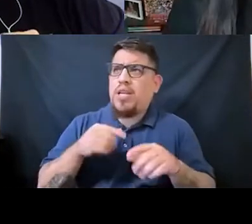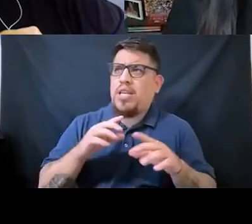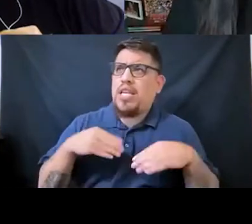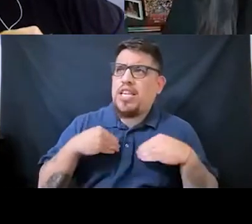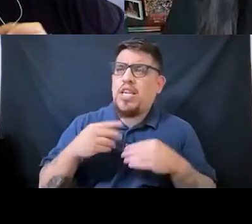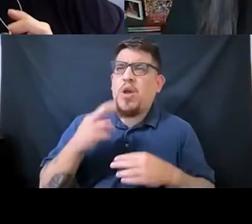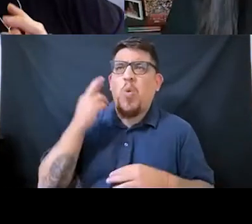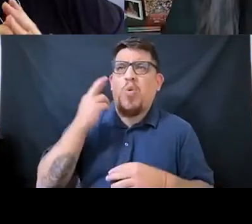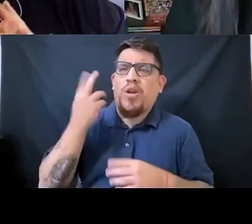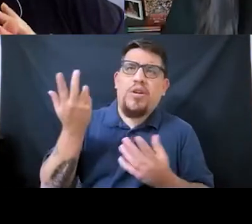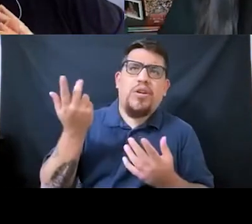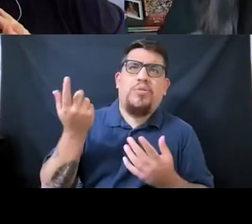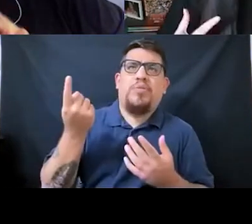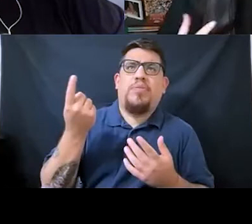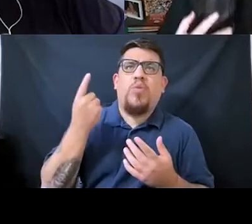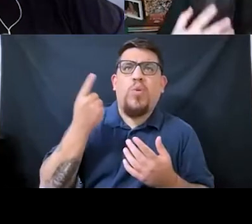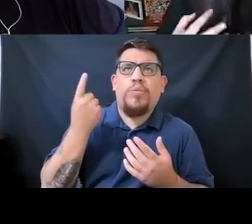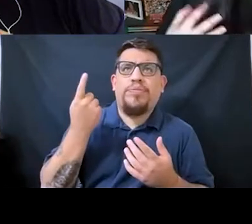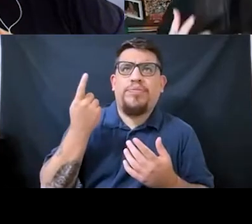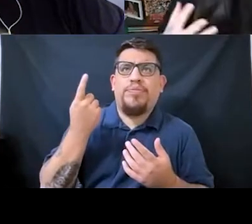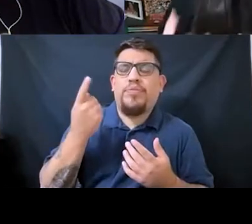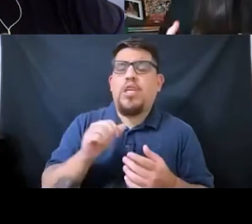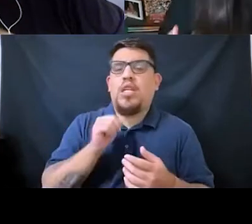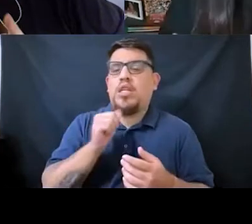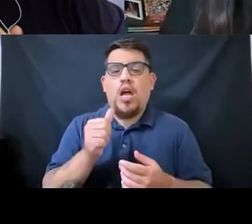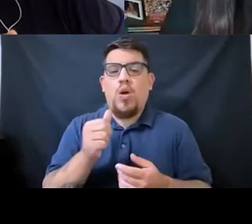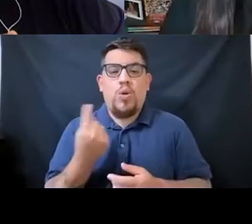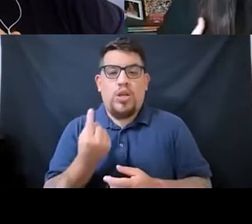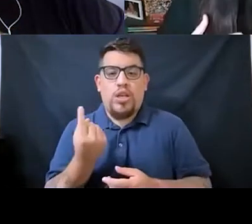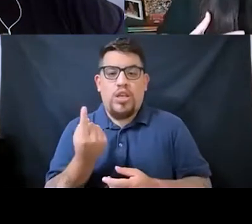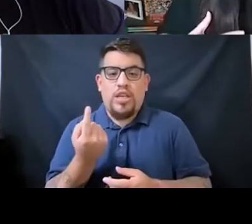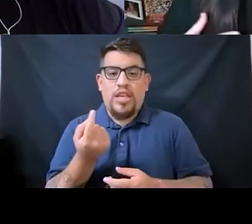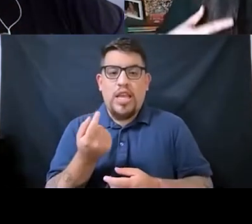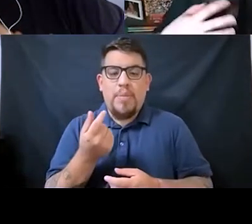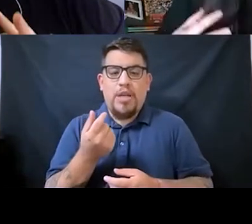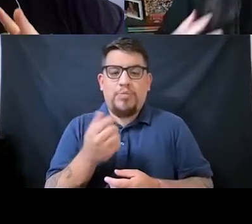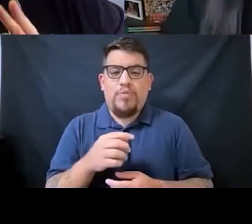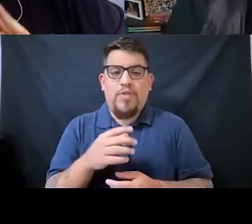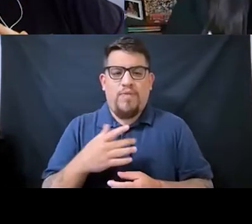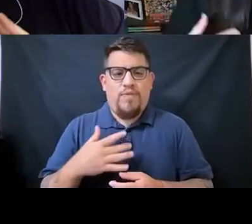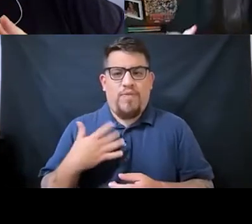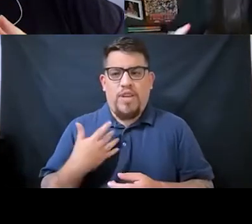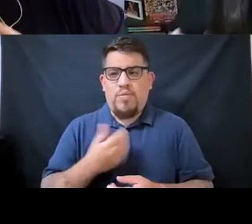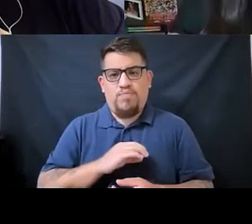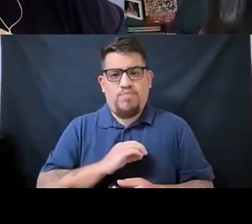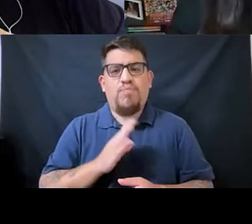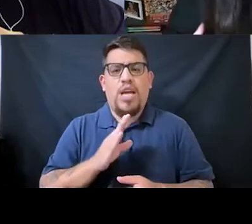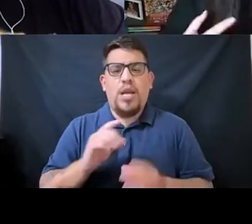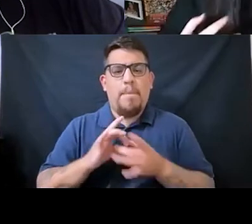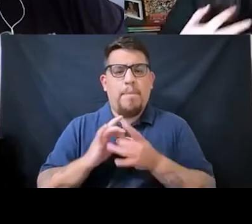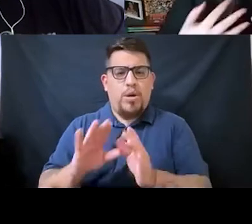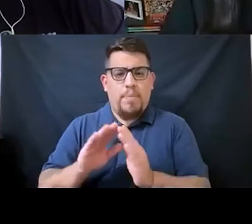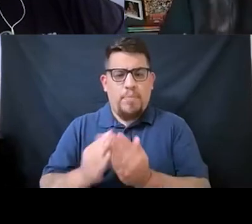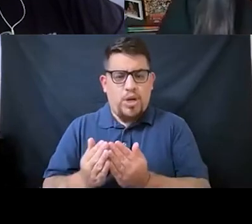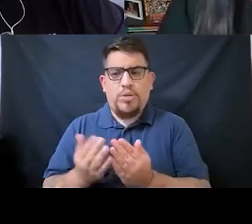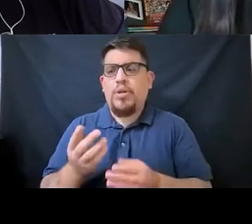if, you know, it's not that it's, you know, only you that's passionate about it, but, you know, you're kind of like, oh, I wonder if